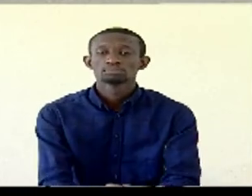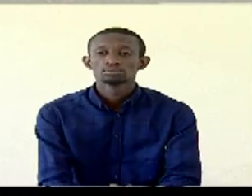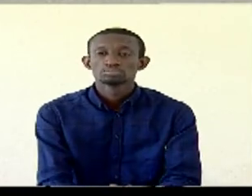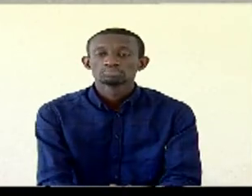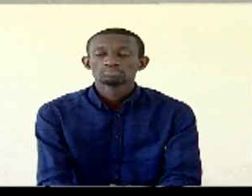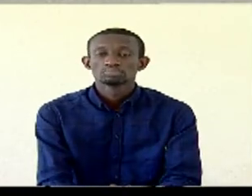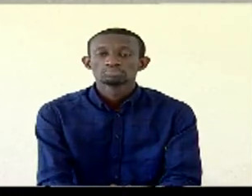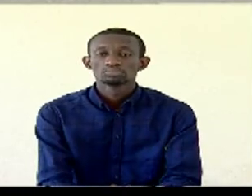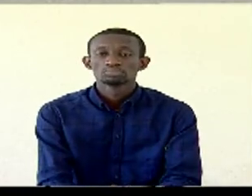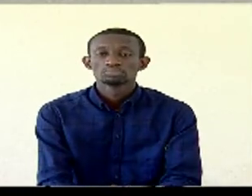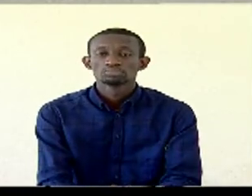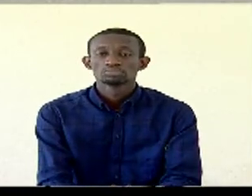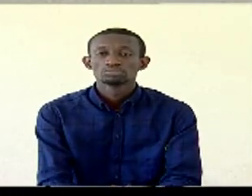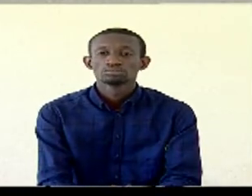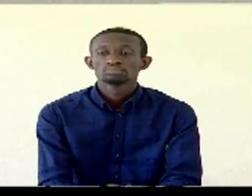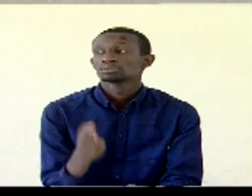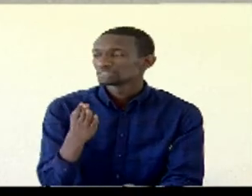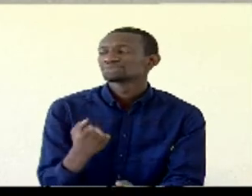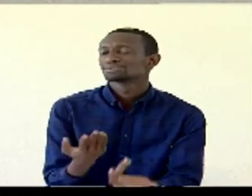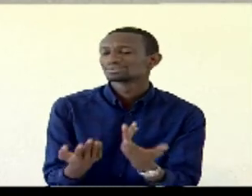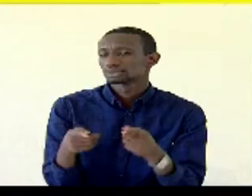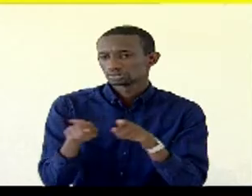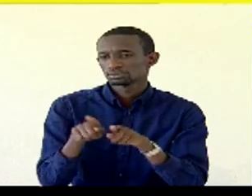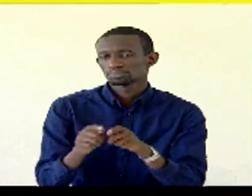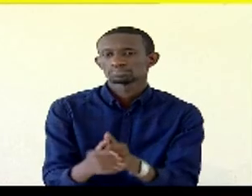So this takes us to that.